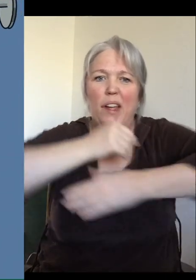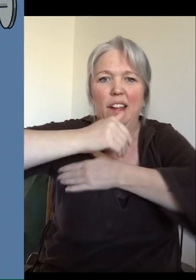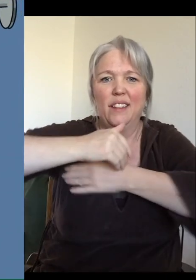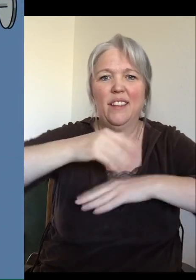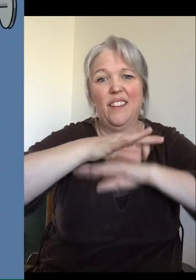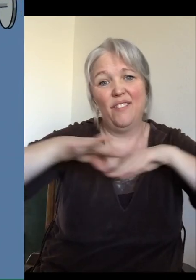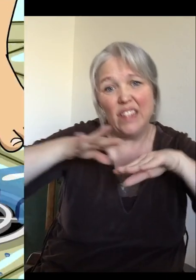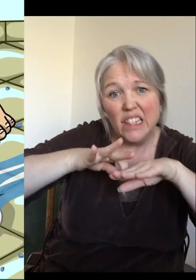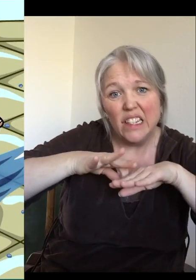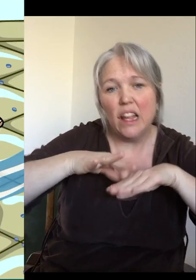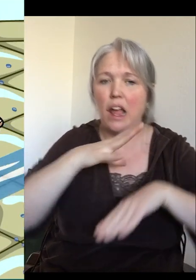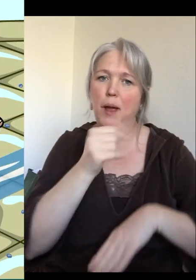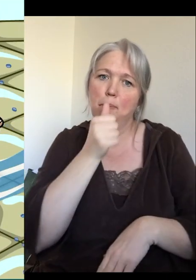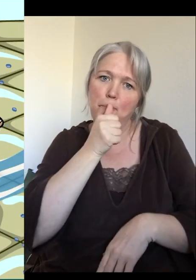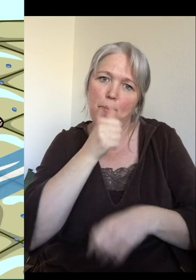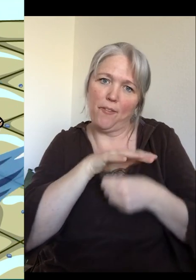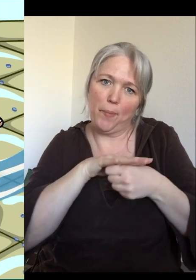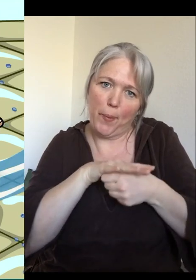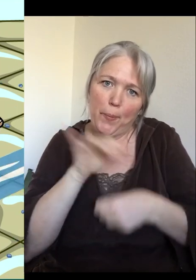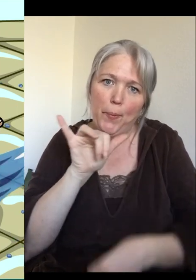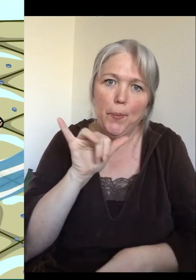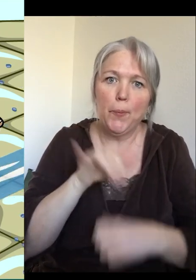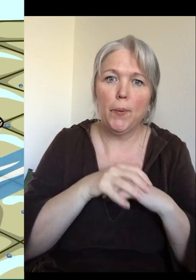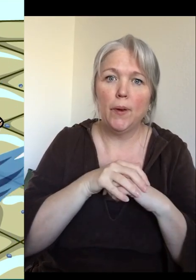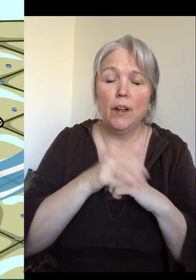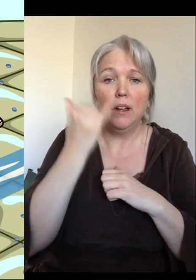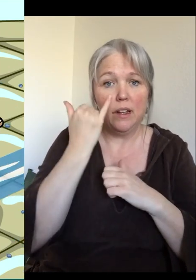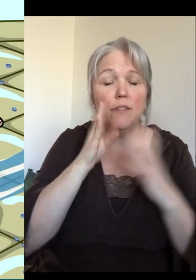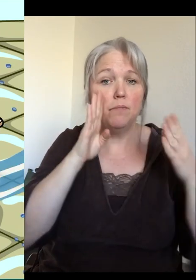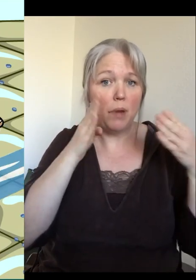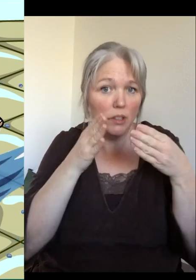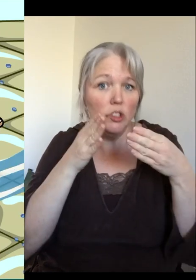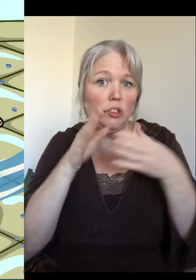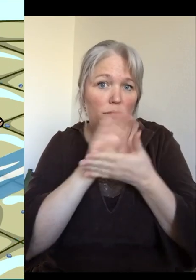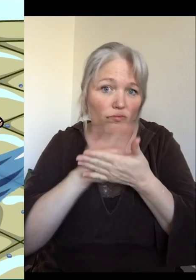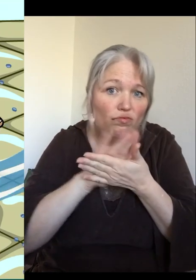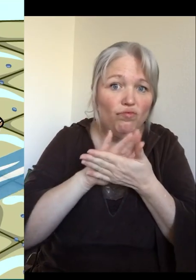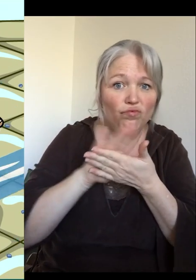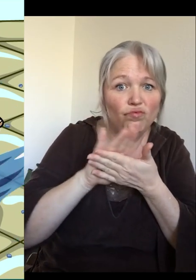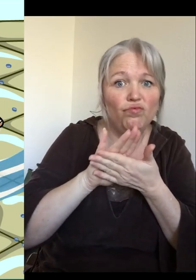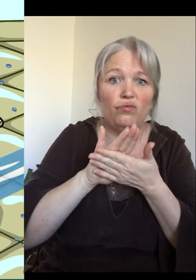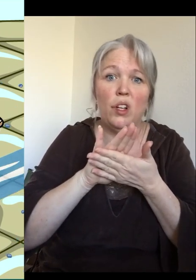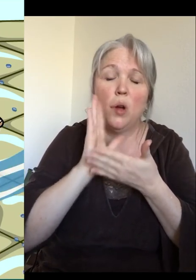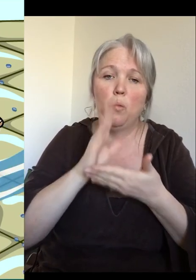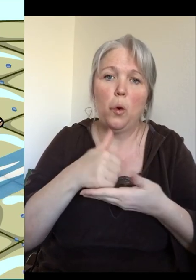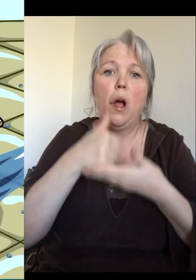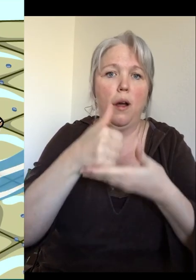private parts. Paying attention to those areas will prevent them from getting stinky or irritated.